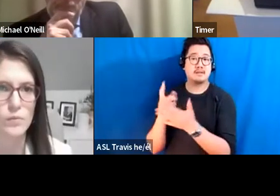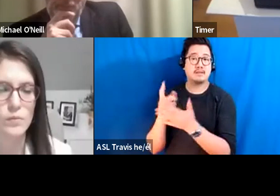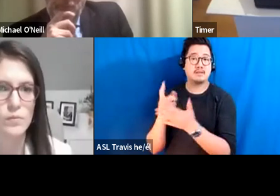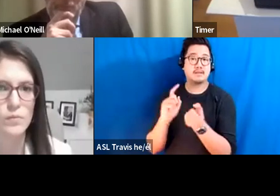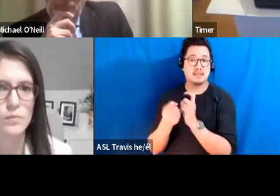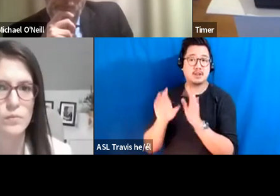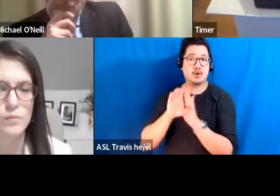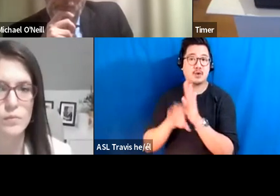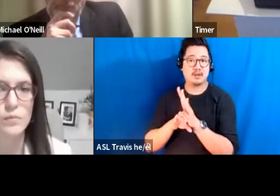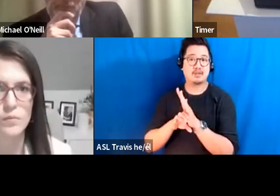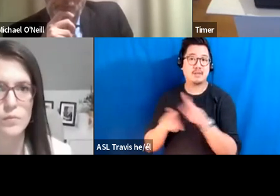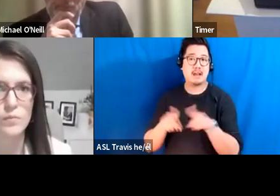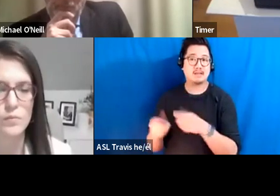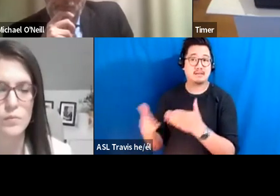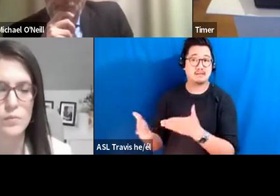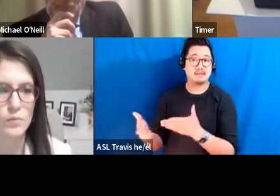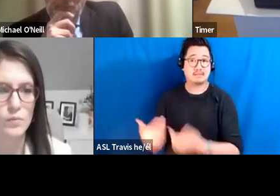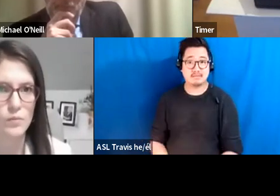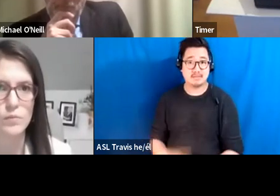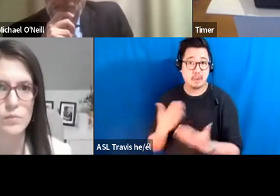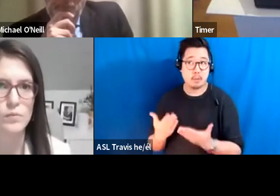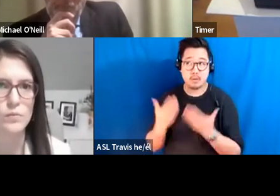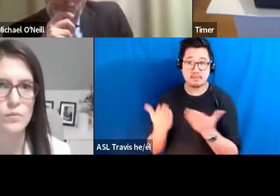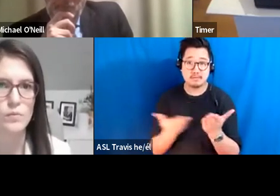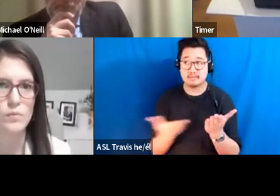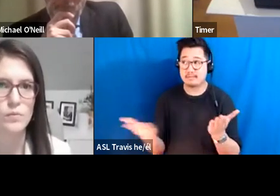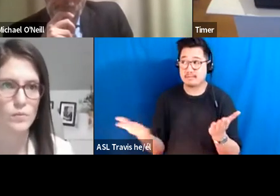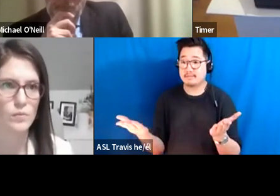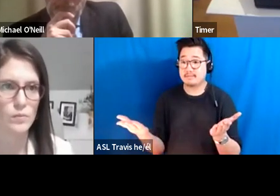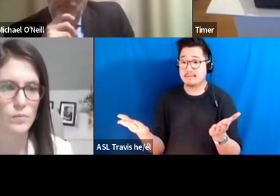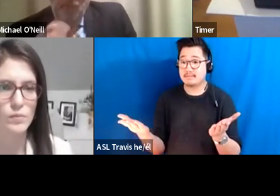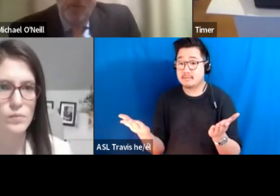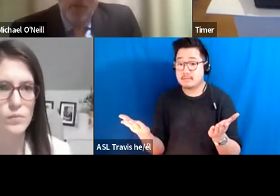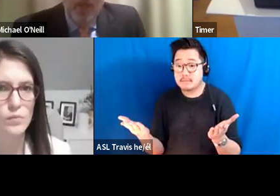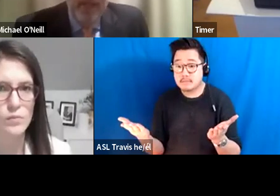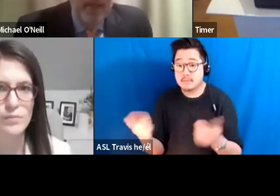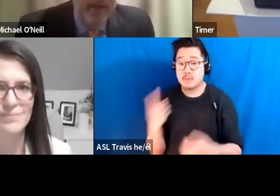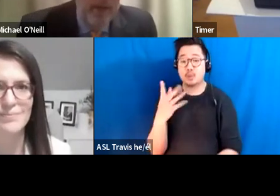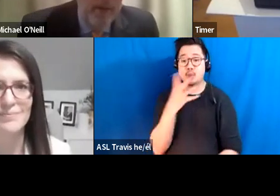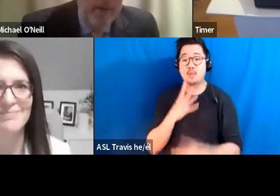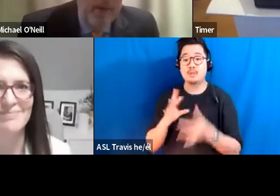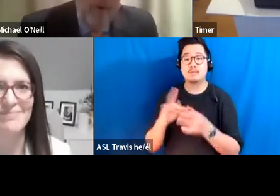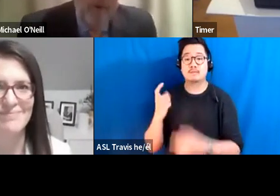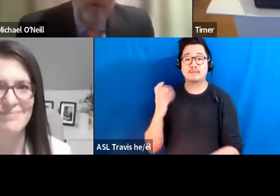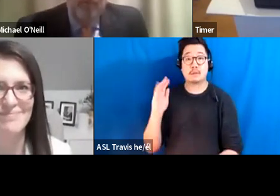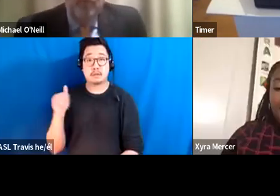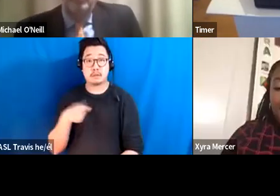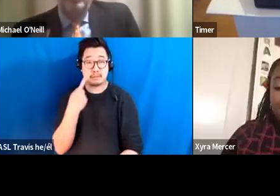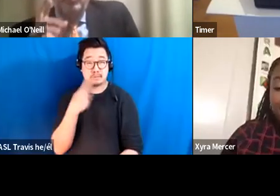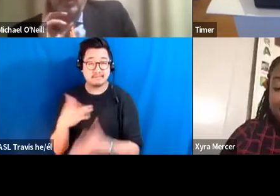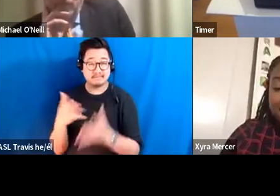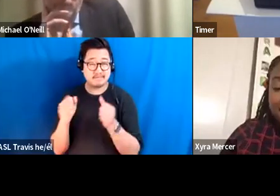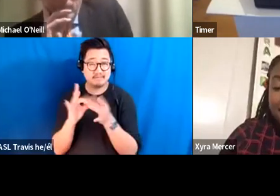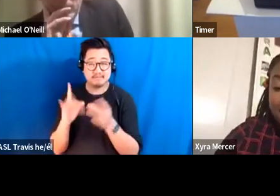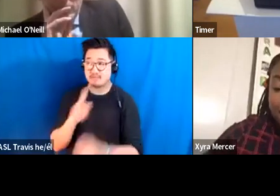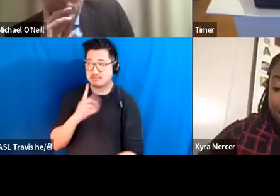as presented is there a motion can you make a quick comment real quick certainly go ahead yes i